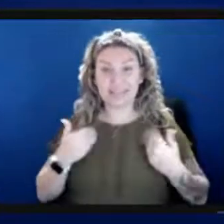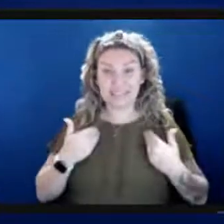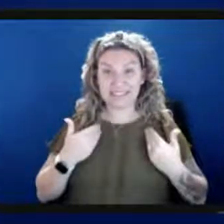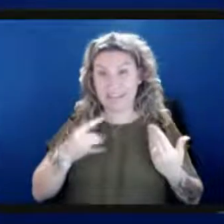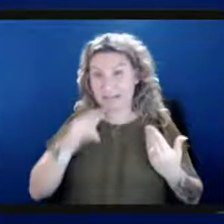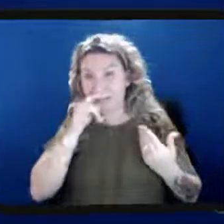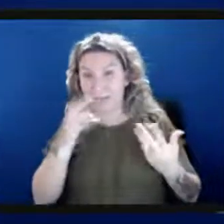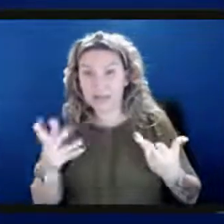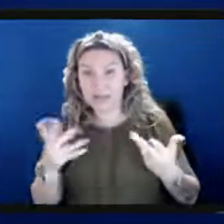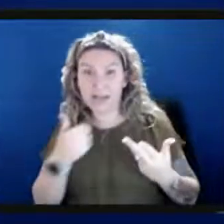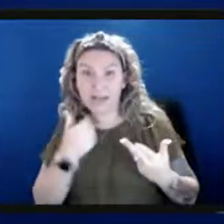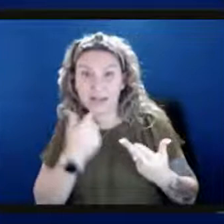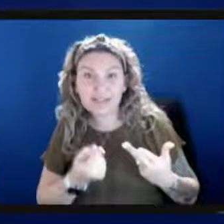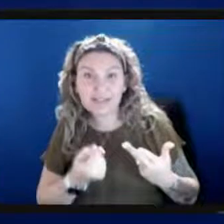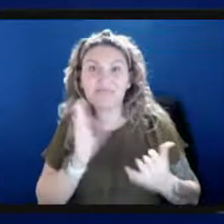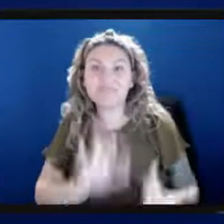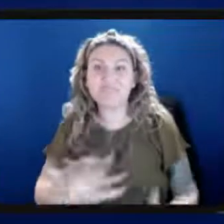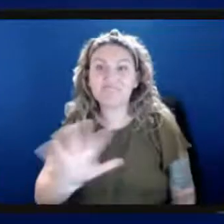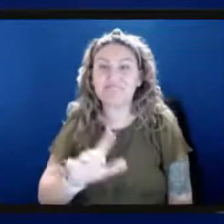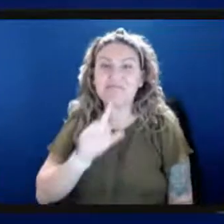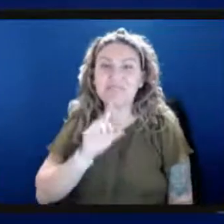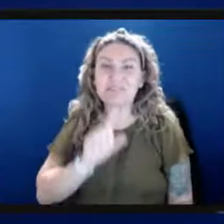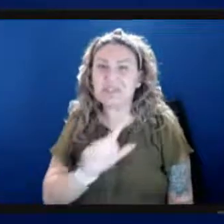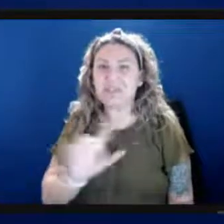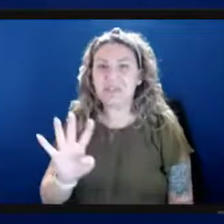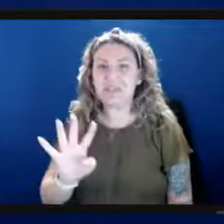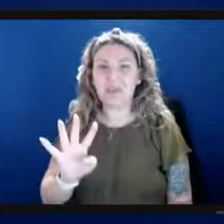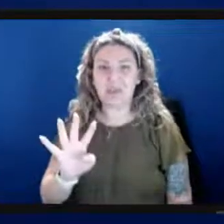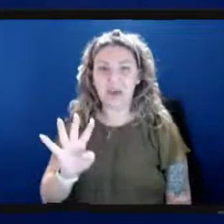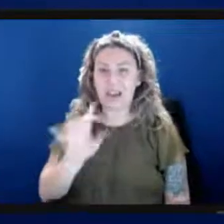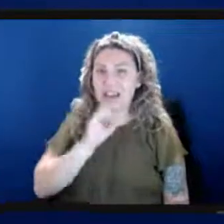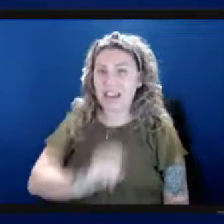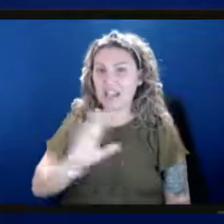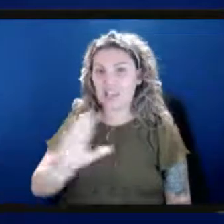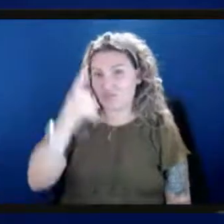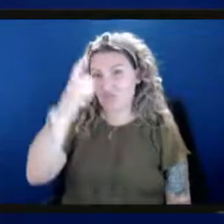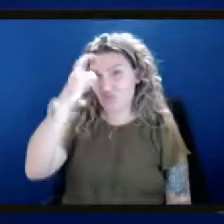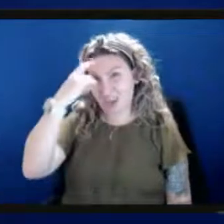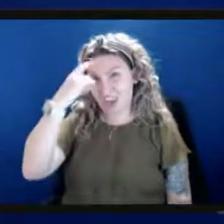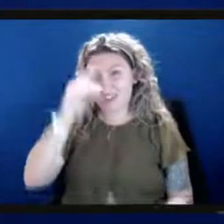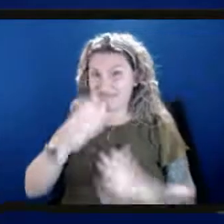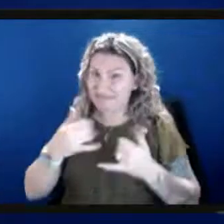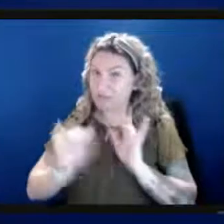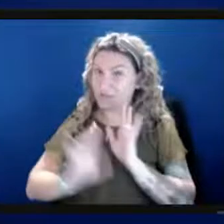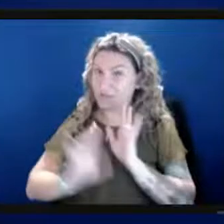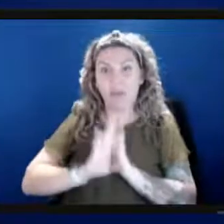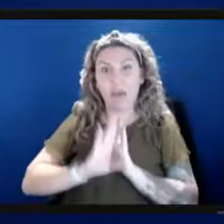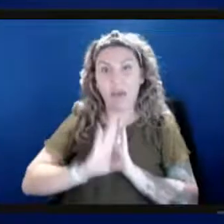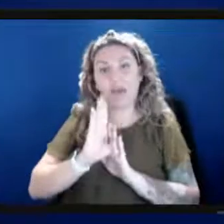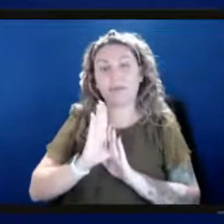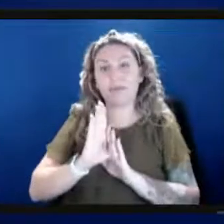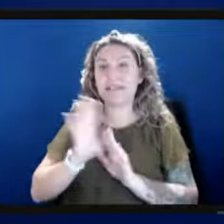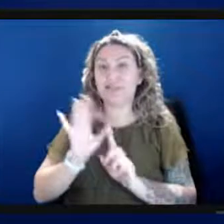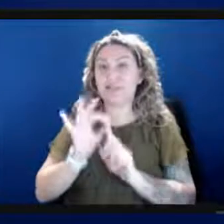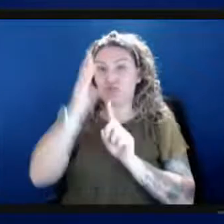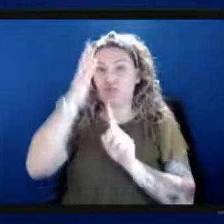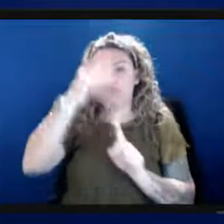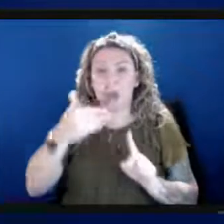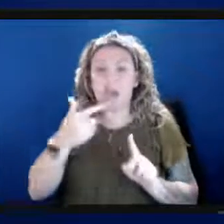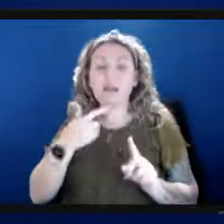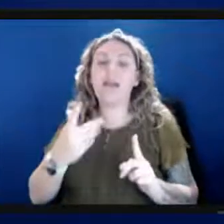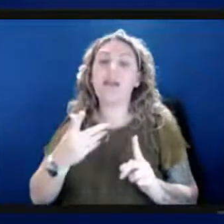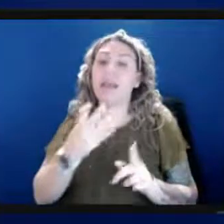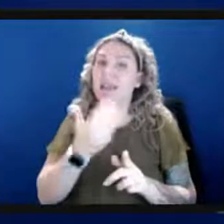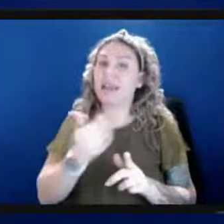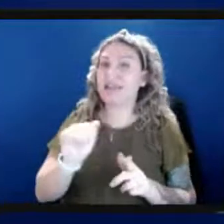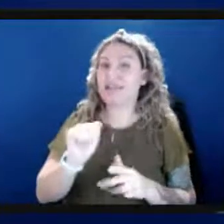that till about 24 years of age, your brain is still developing, especially the frontal part of the brain, and a use of any kind of marijuana or anything